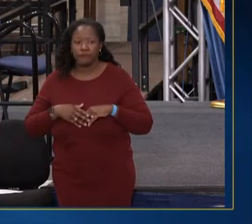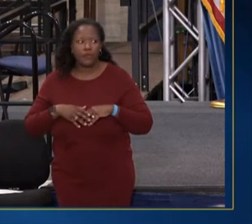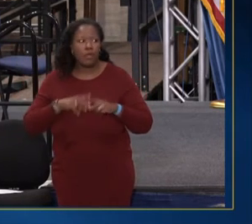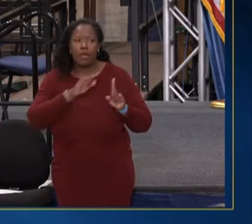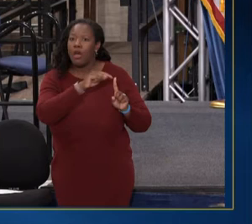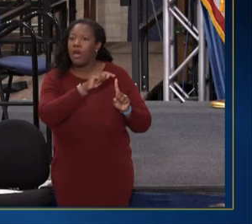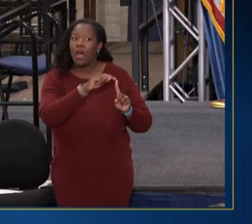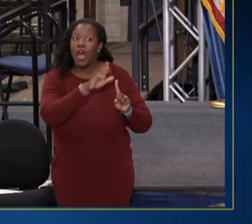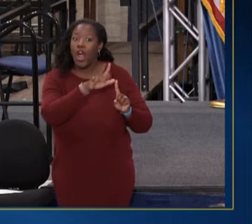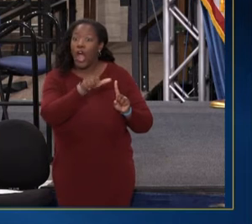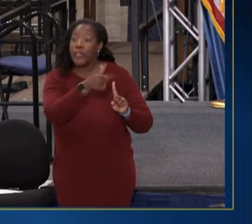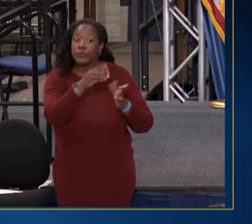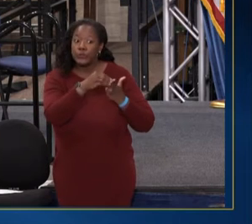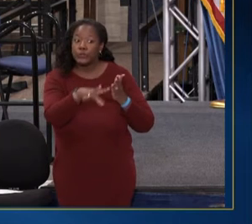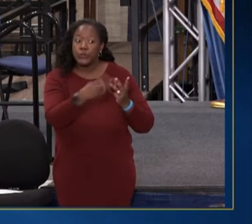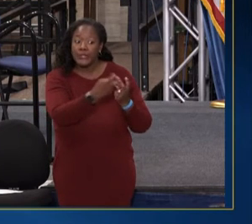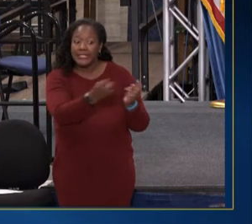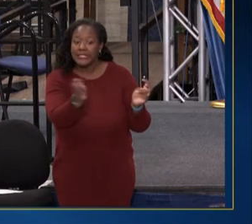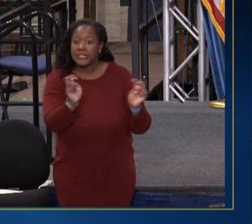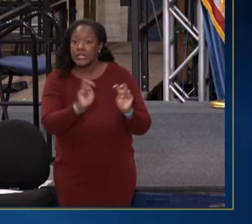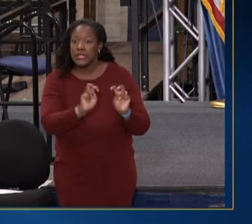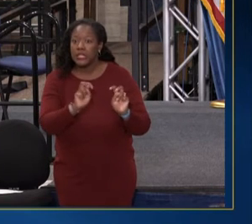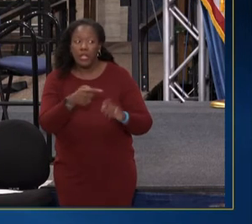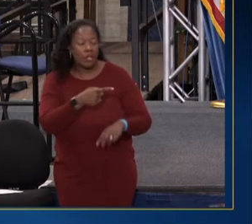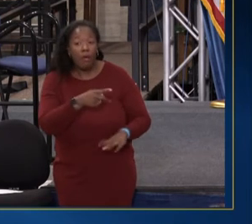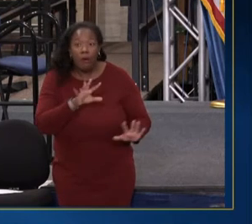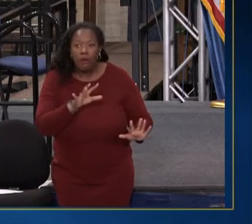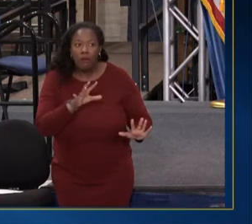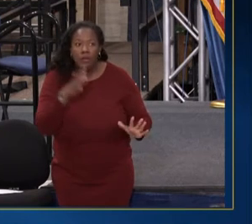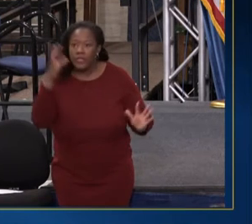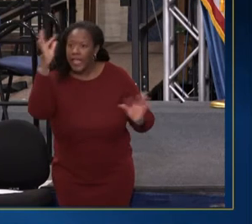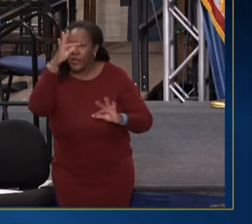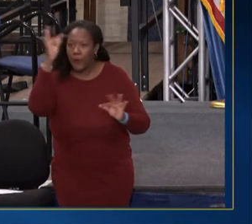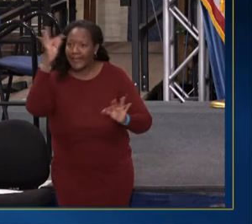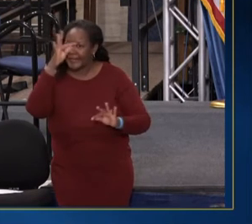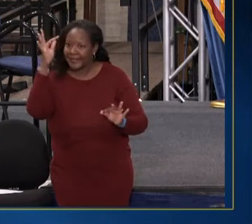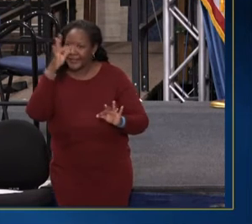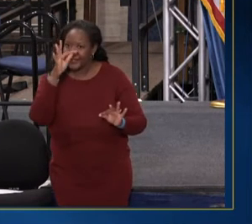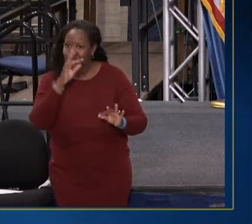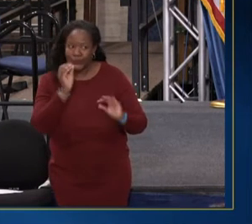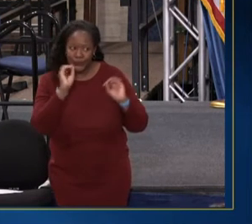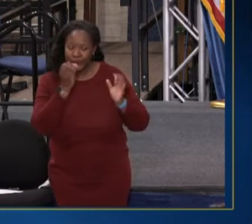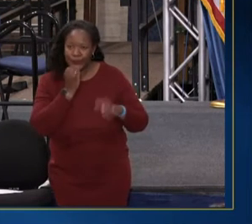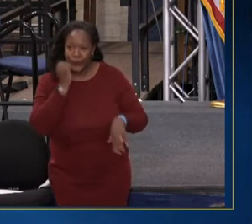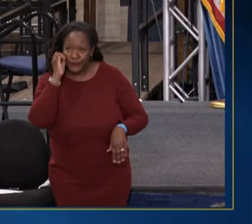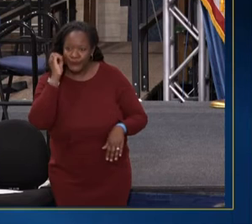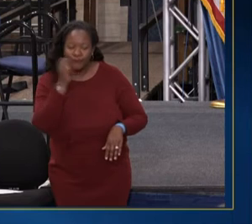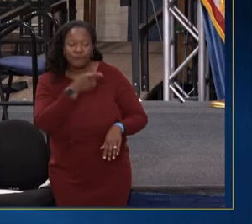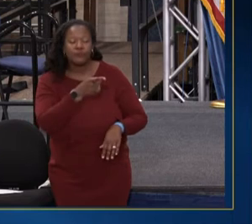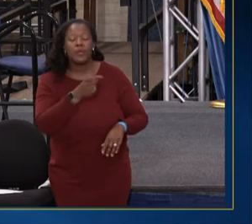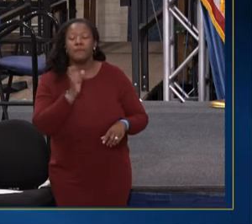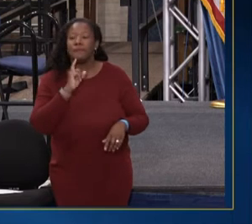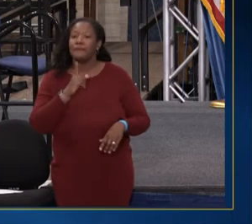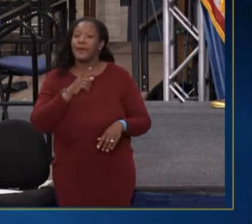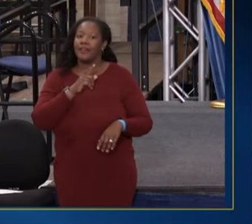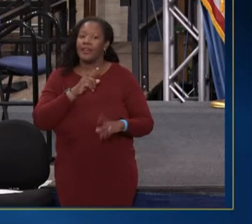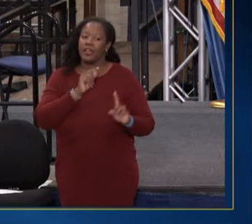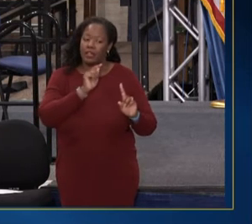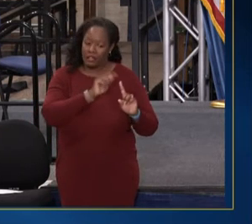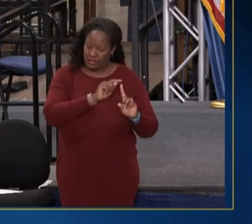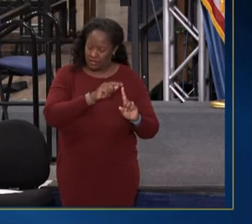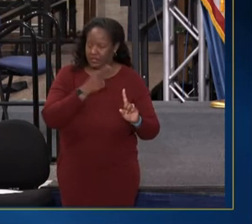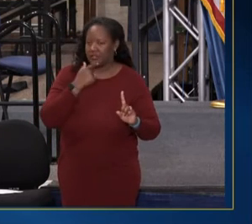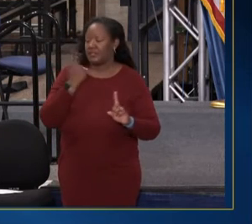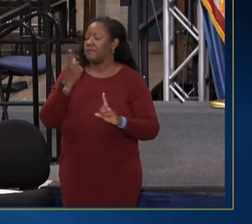around the room with this individual did not know. But she said something really interesting, and that's what I want to